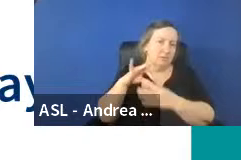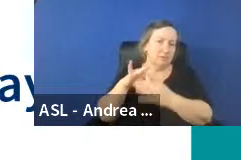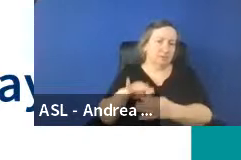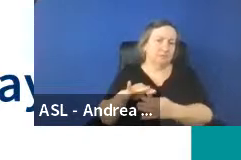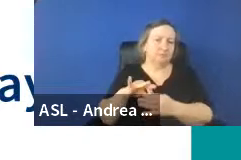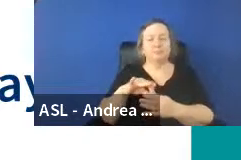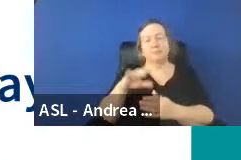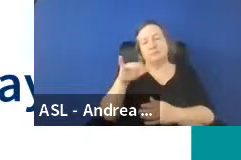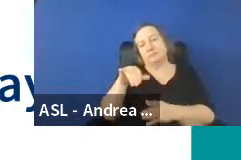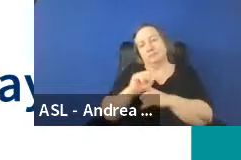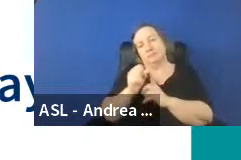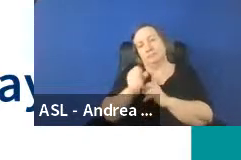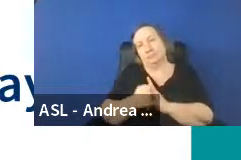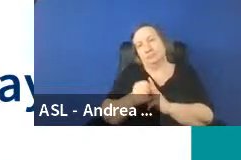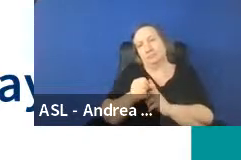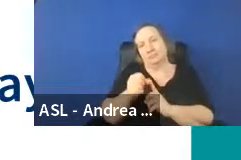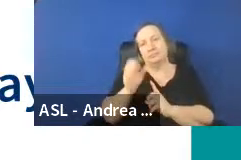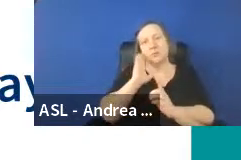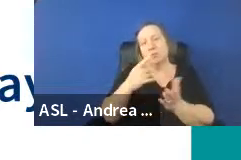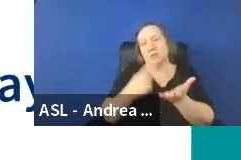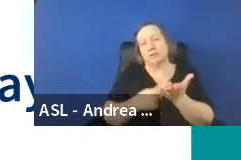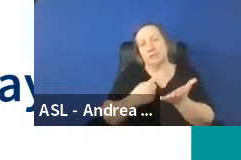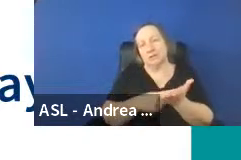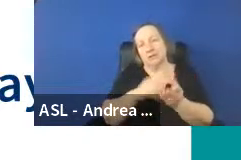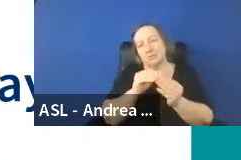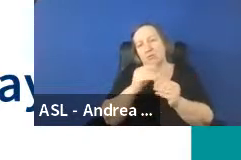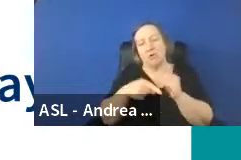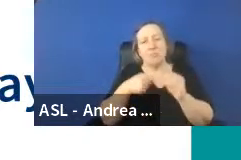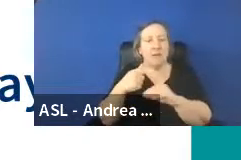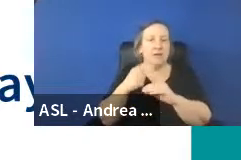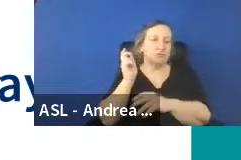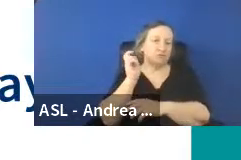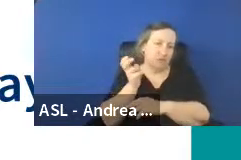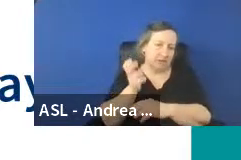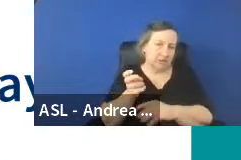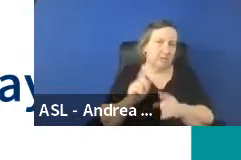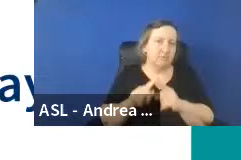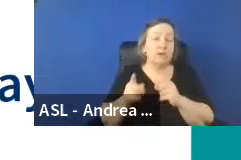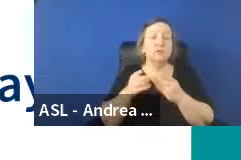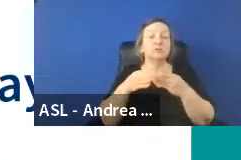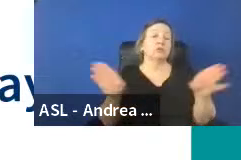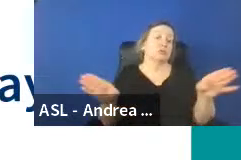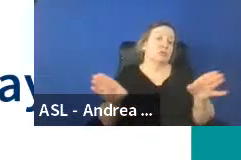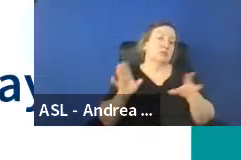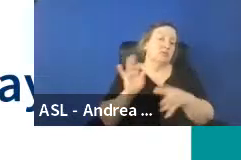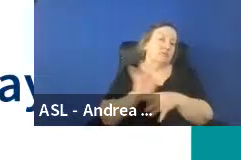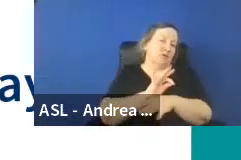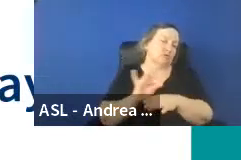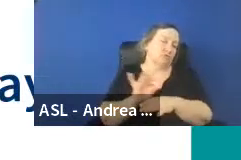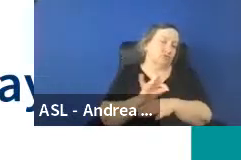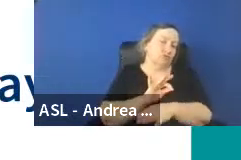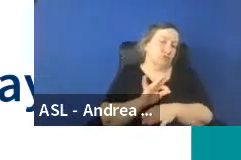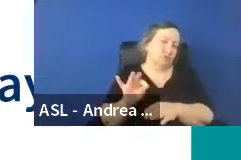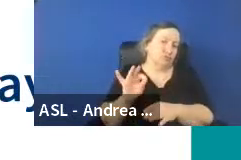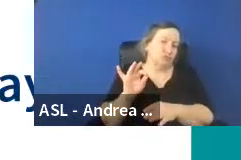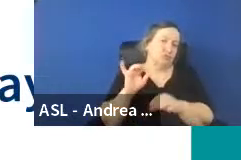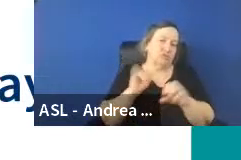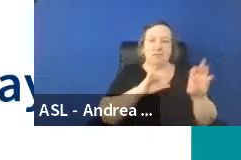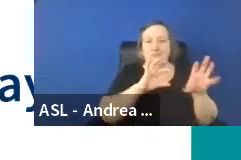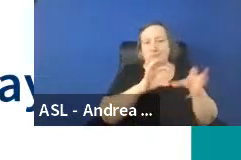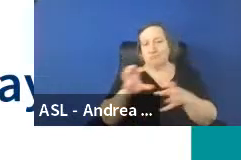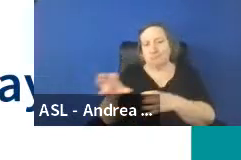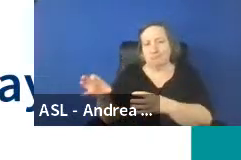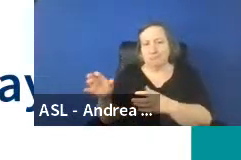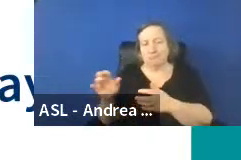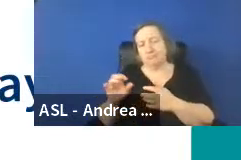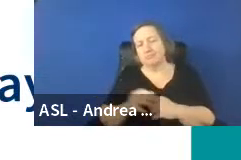in this case, we'll talk about more about transit, but for the overall options that were